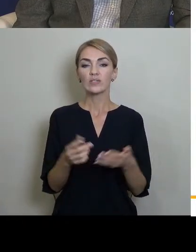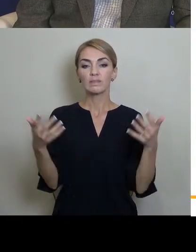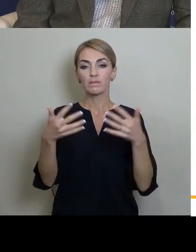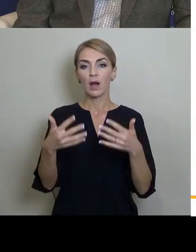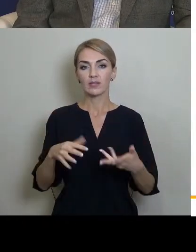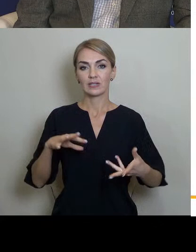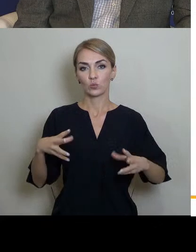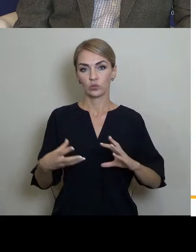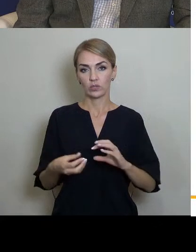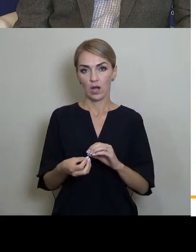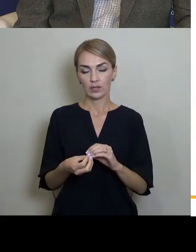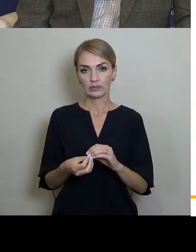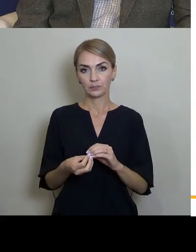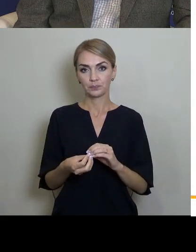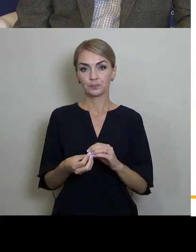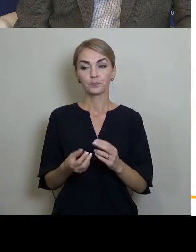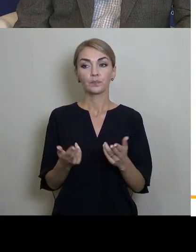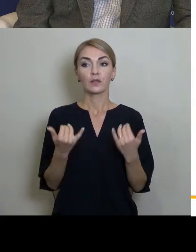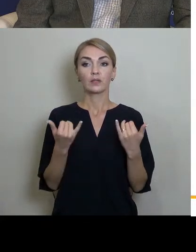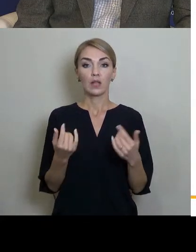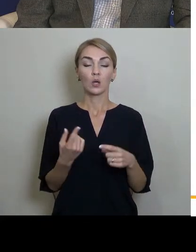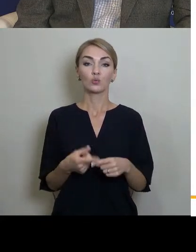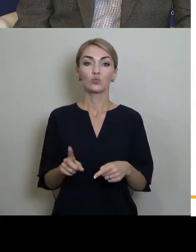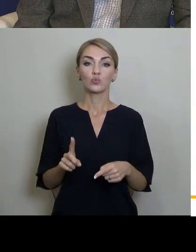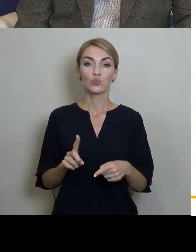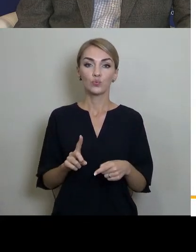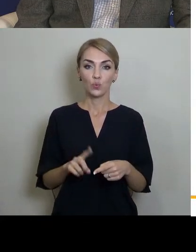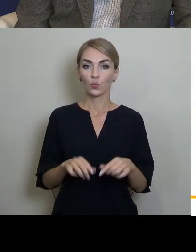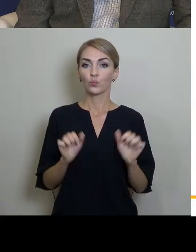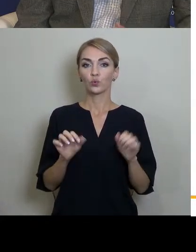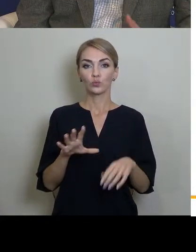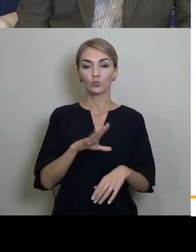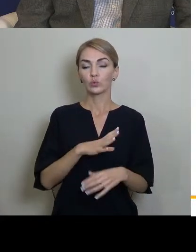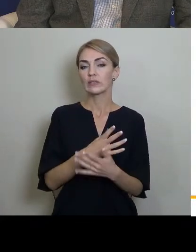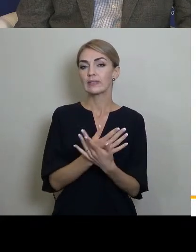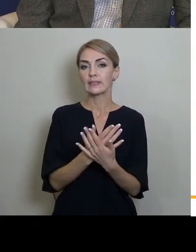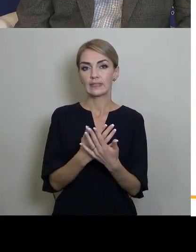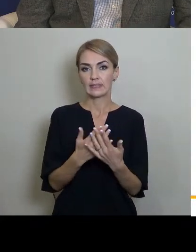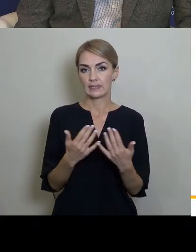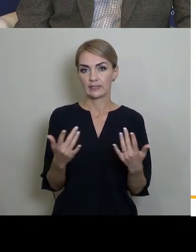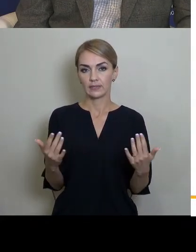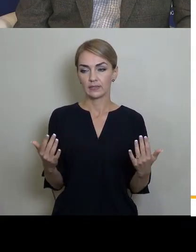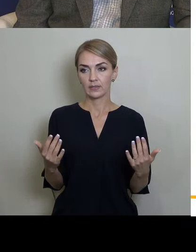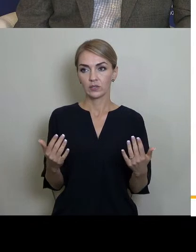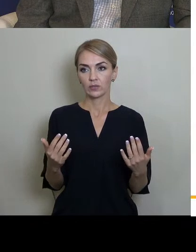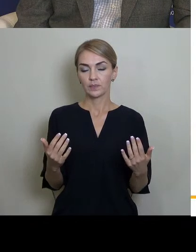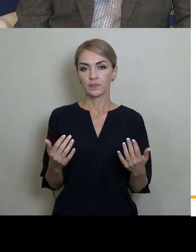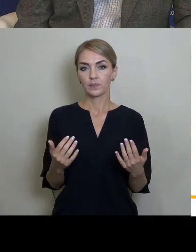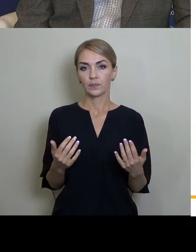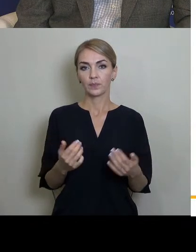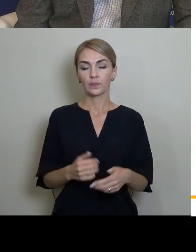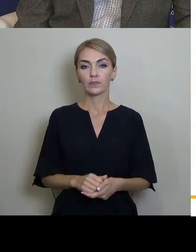the votes, the results, not percentage, but the results have to be the same. And